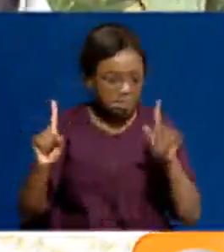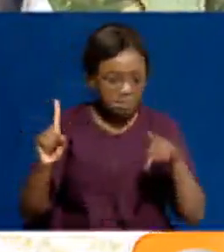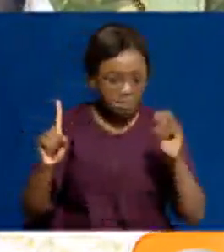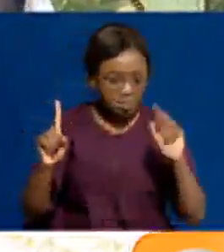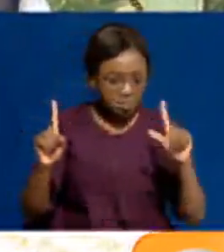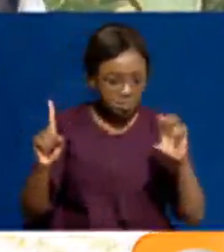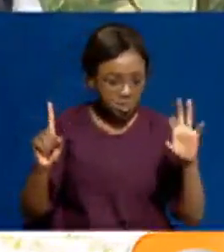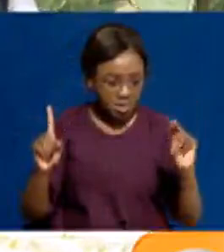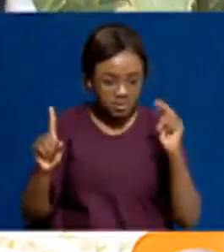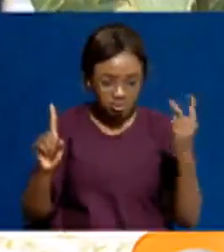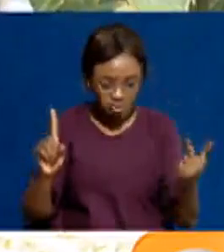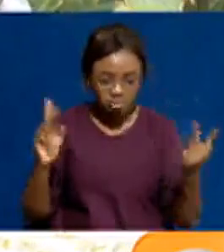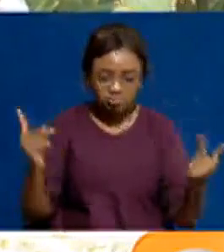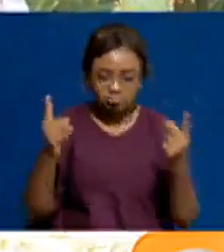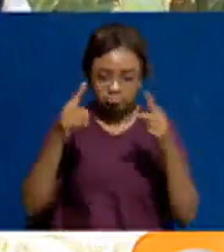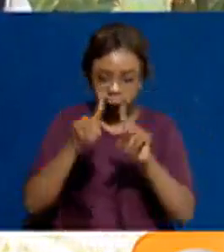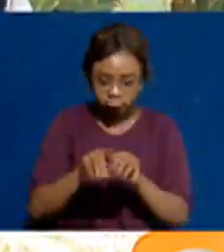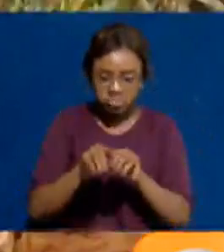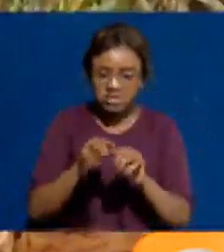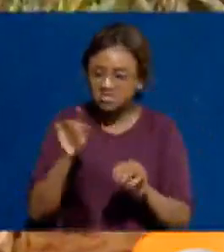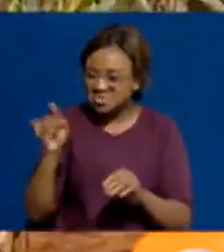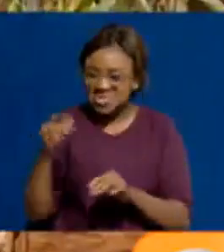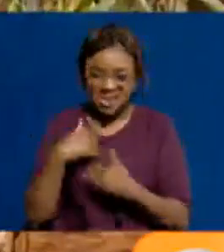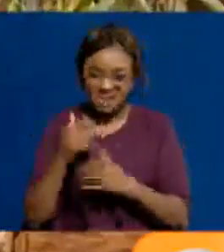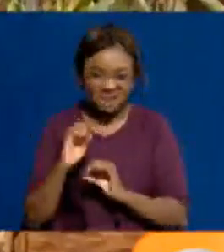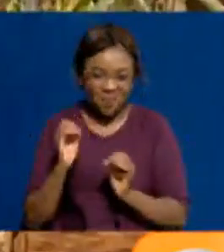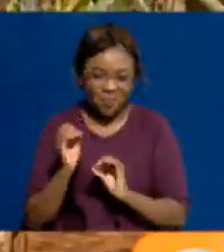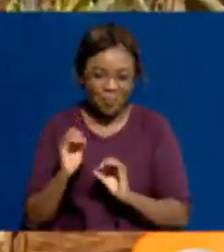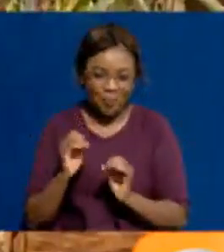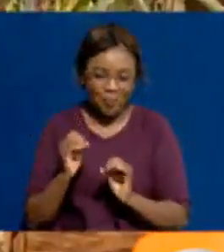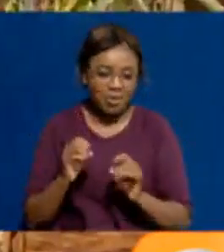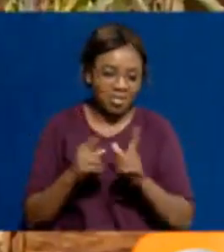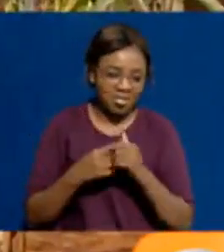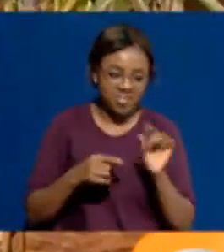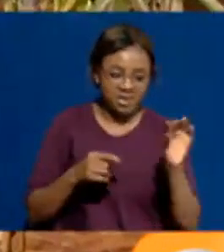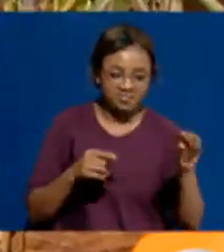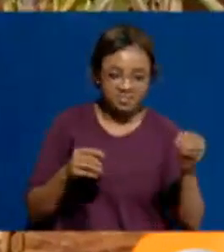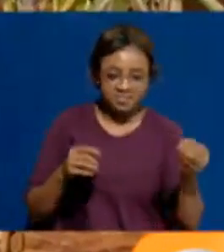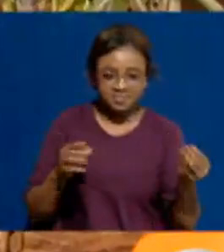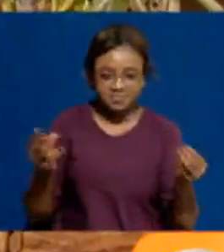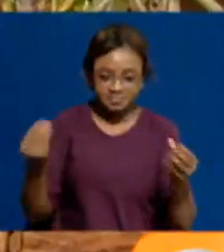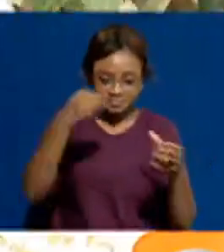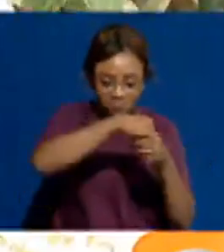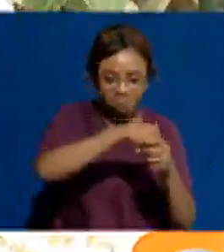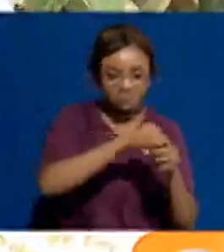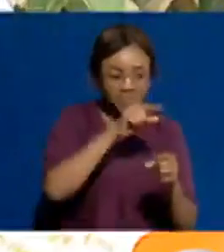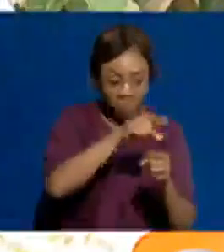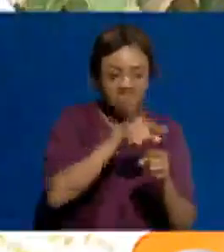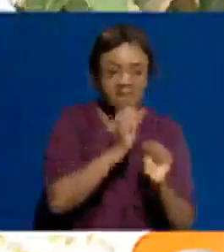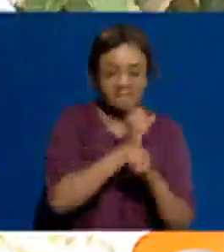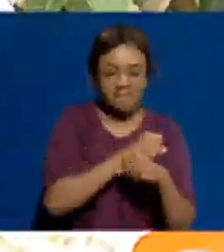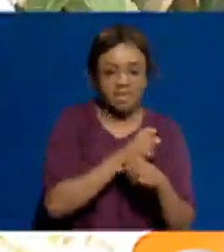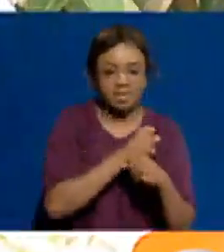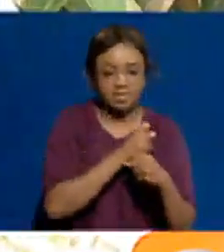we take the first one that doesn't produce the pollen grains and we cross it to a second one that is